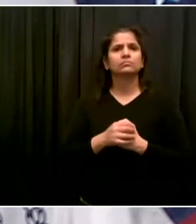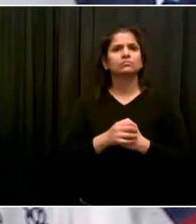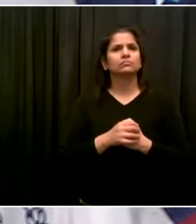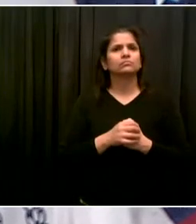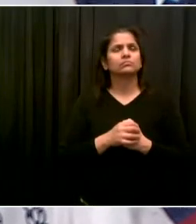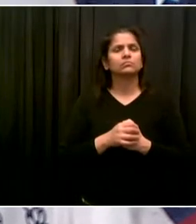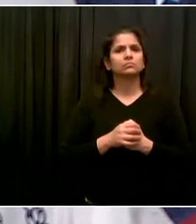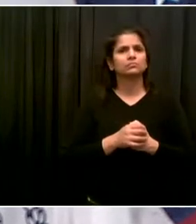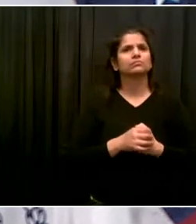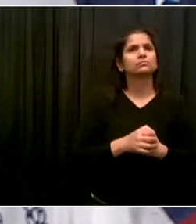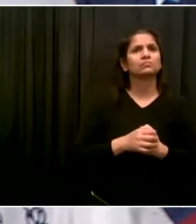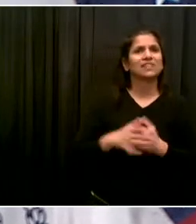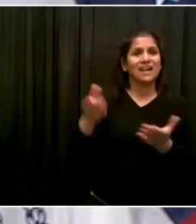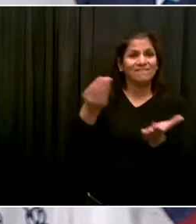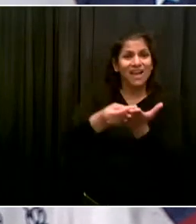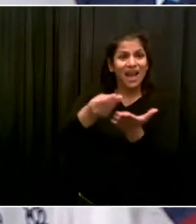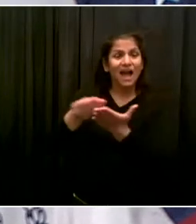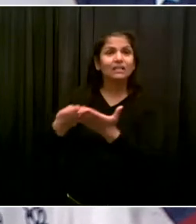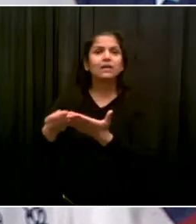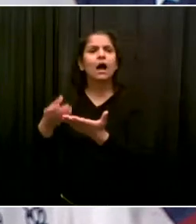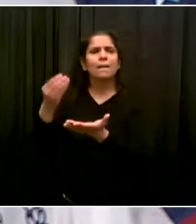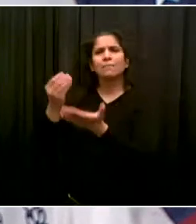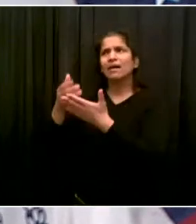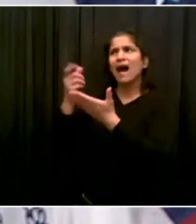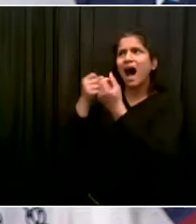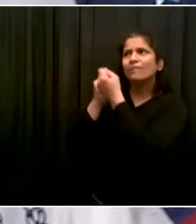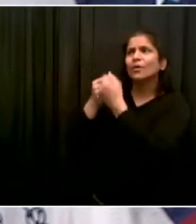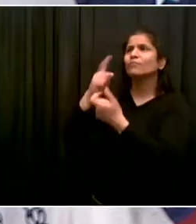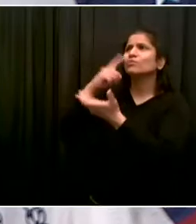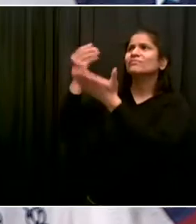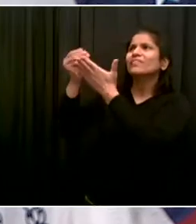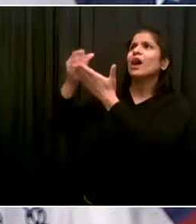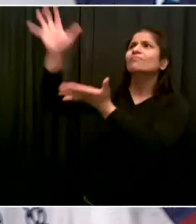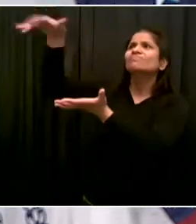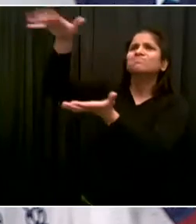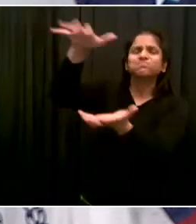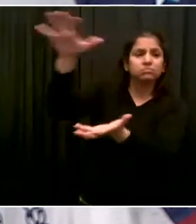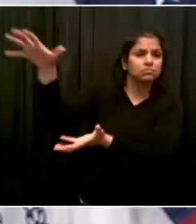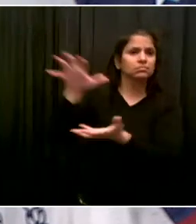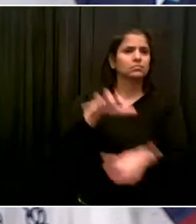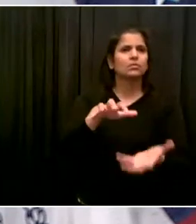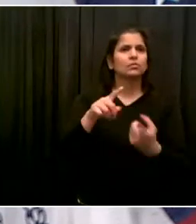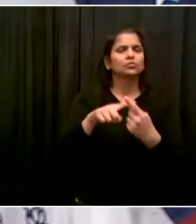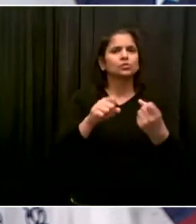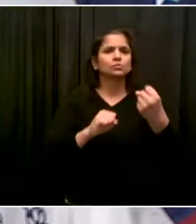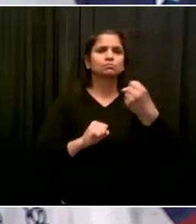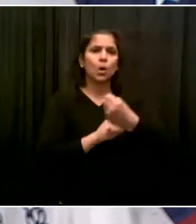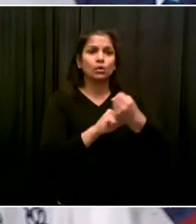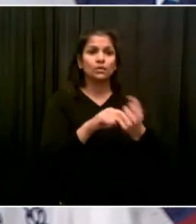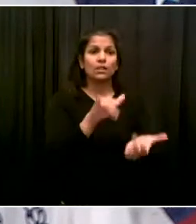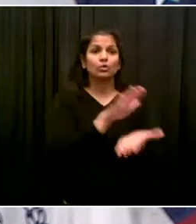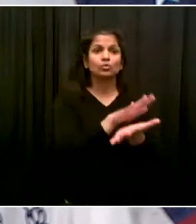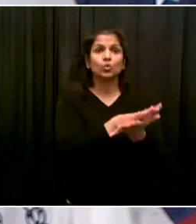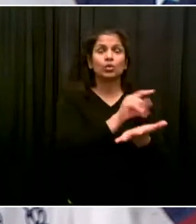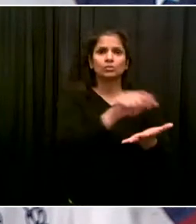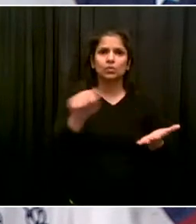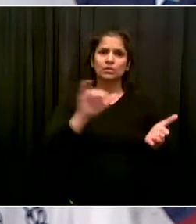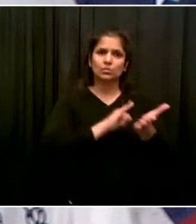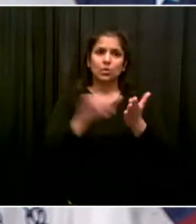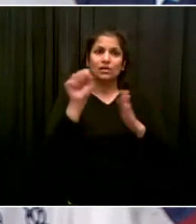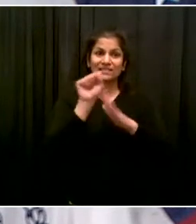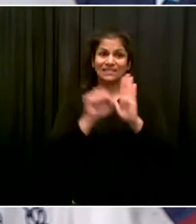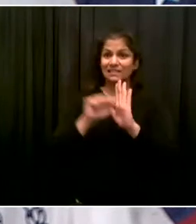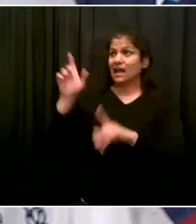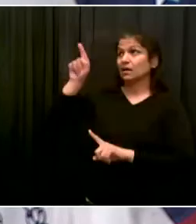city and for the kids of this city. And he fought long and hard for what was finally achieved in Albany. I know you're feeling just what I'm feeling, Mark,